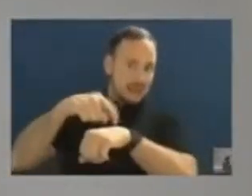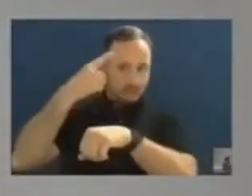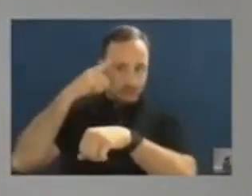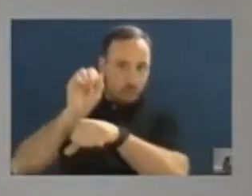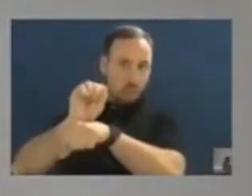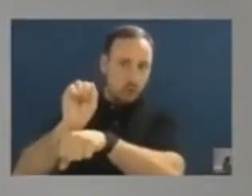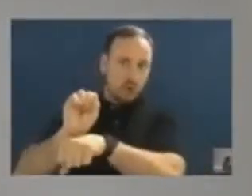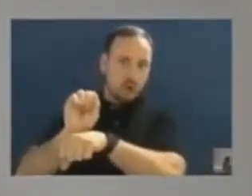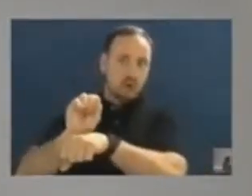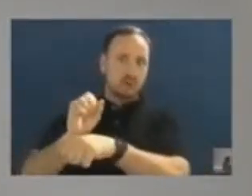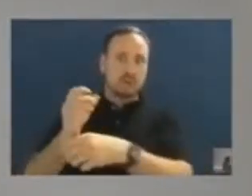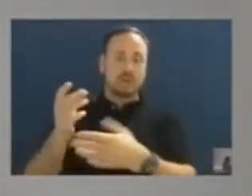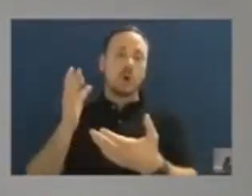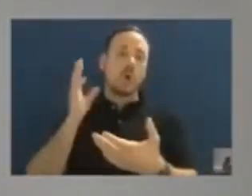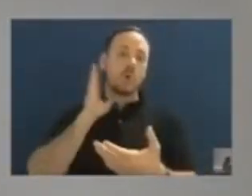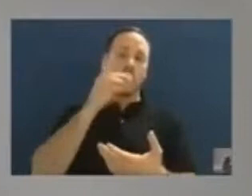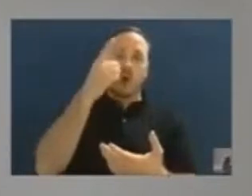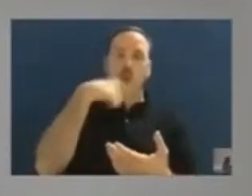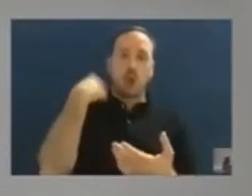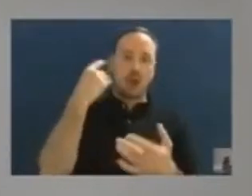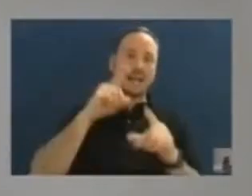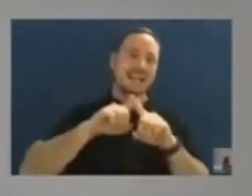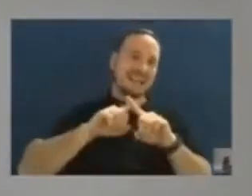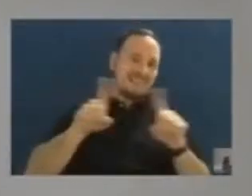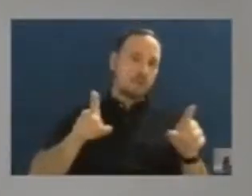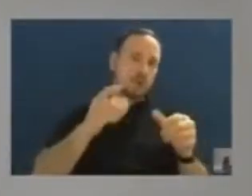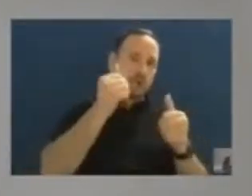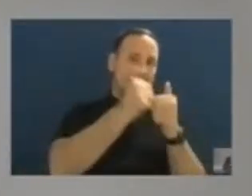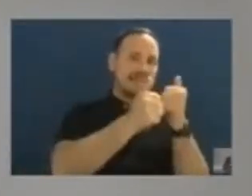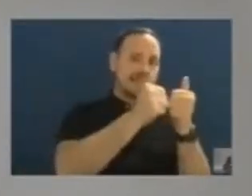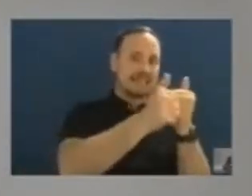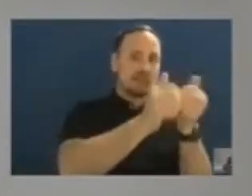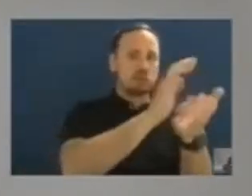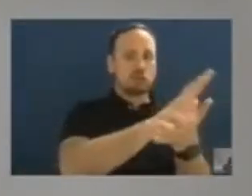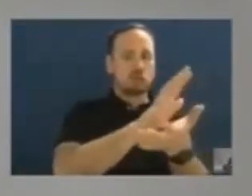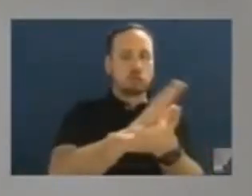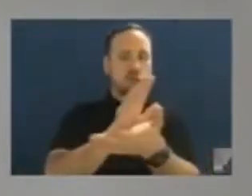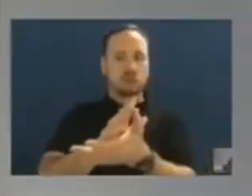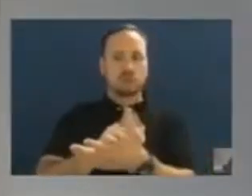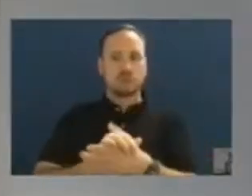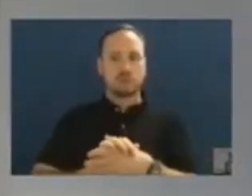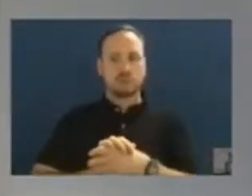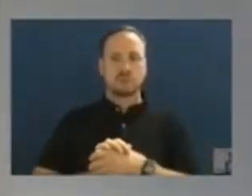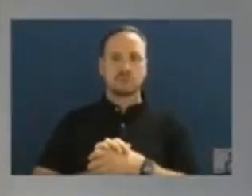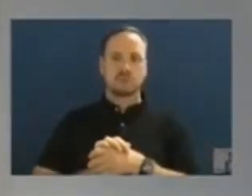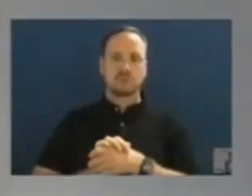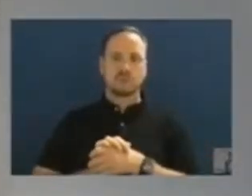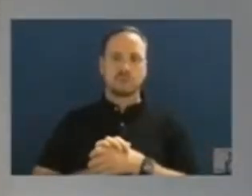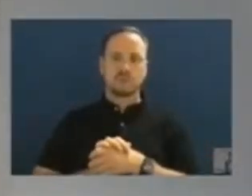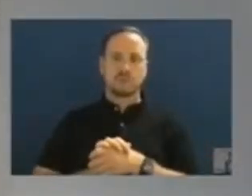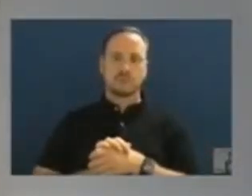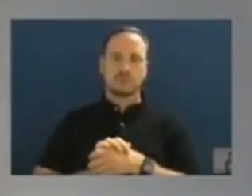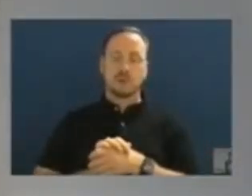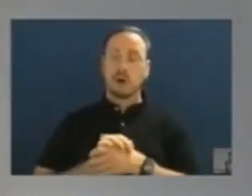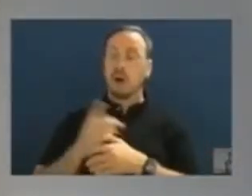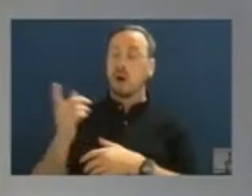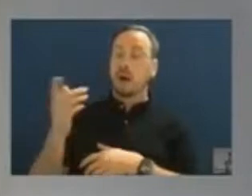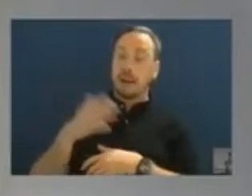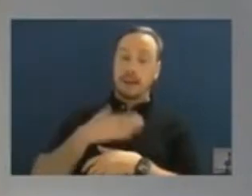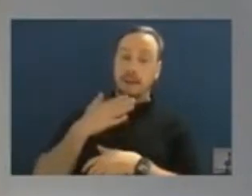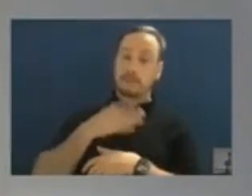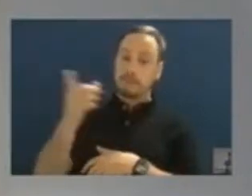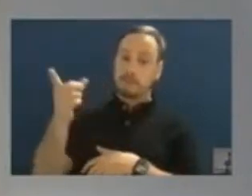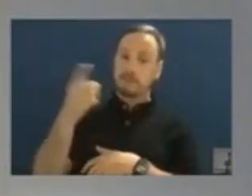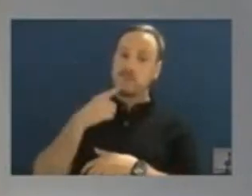based upon staffing. And I think I'm glad you bring that up because I think there's a lot of important strategies that we do have an